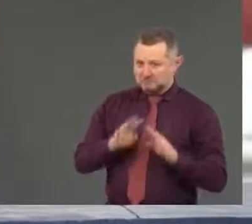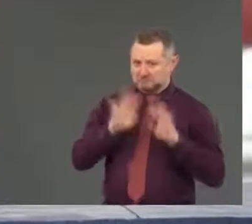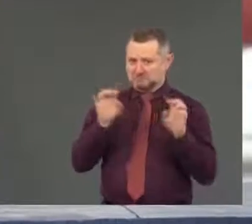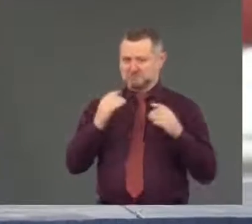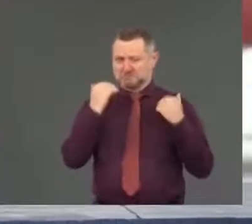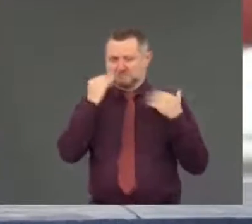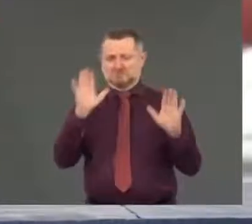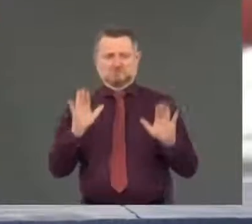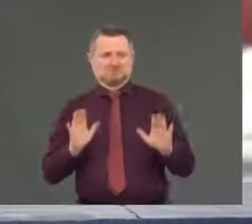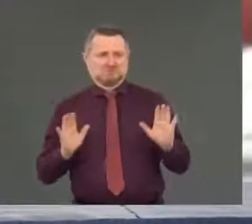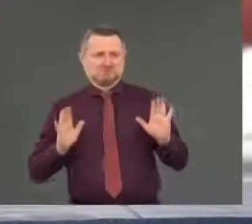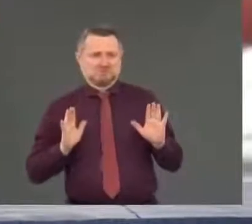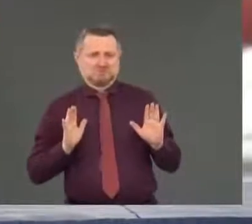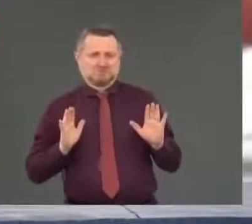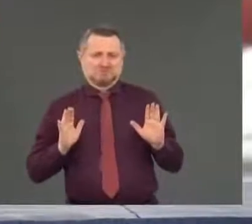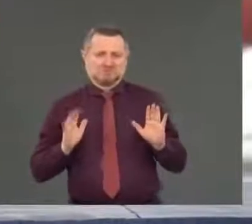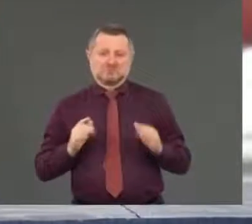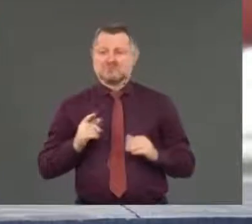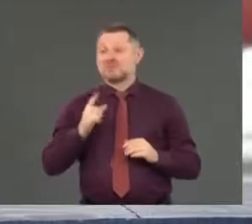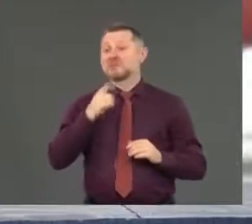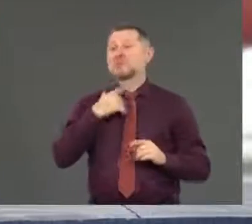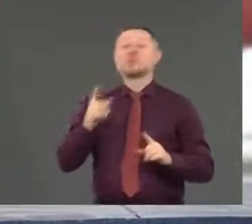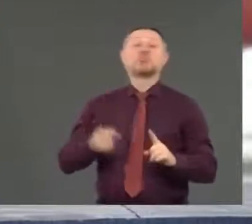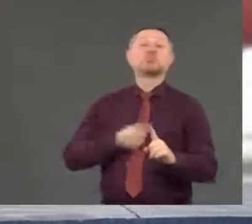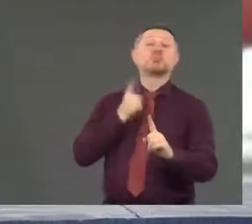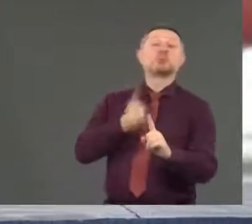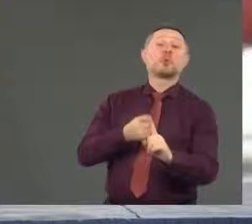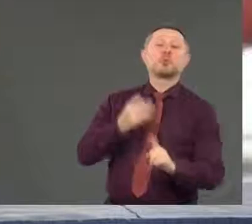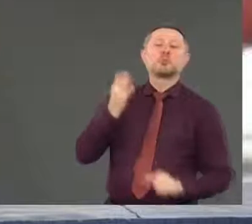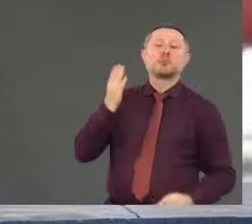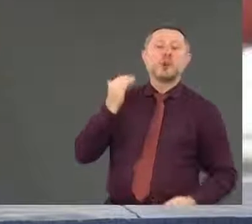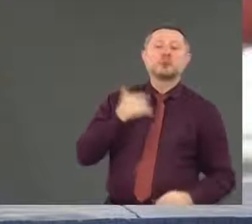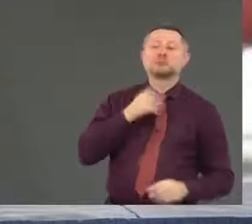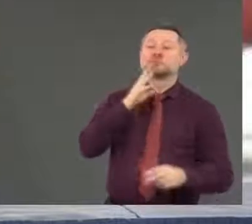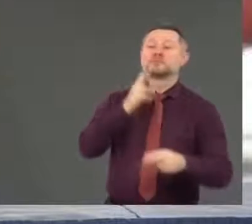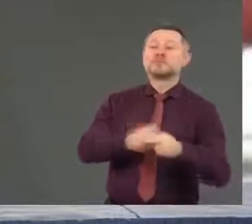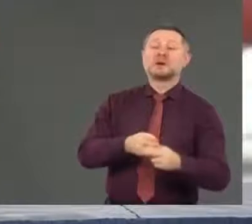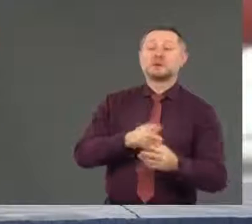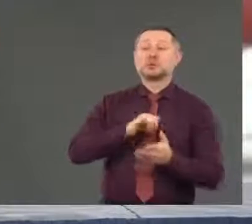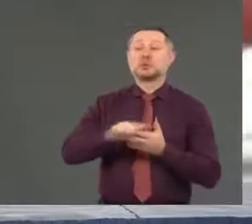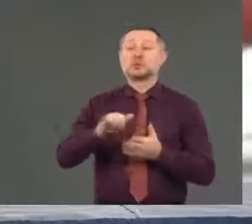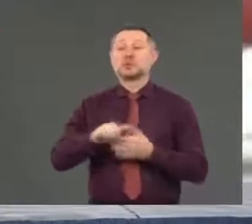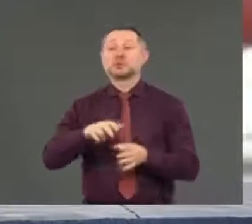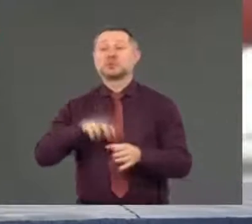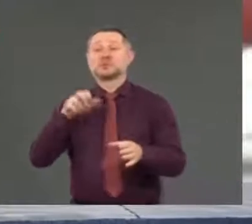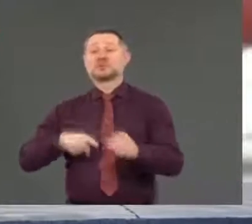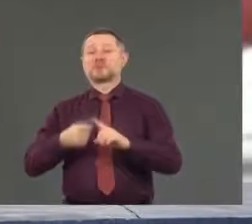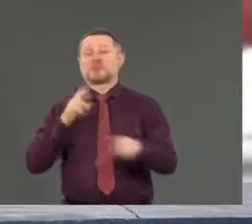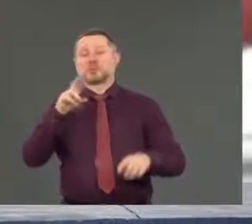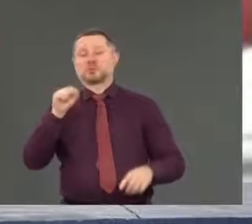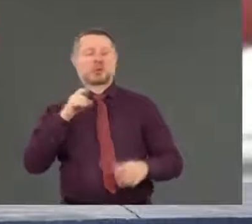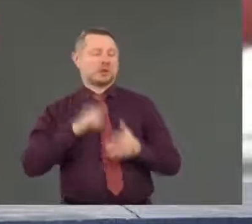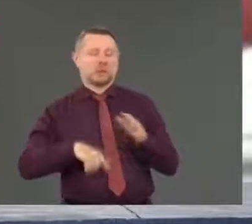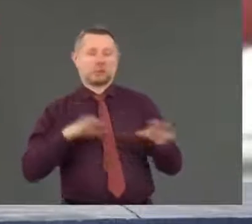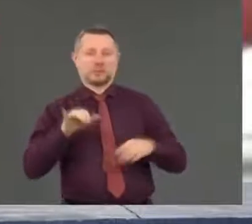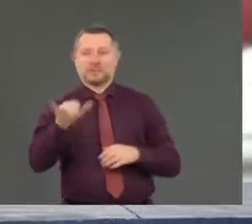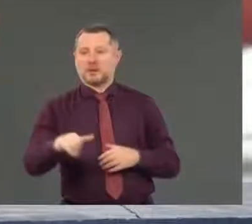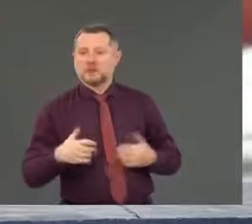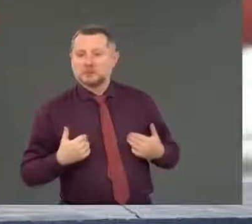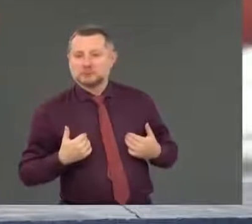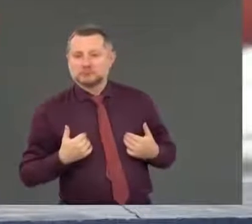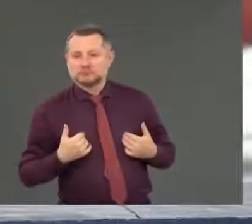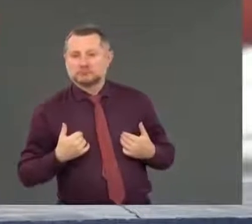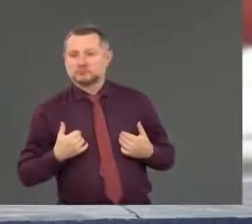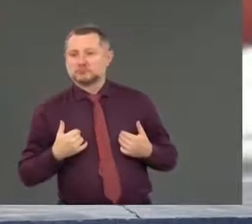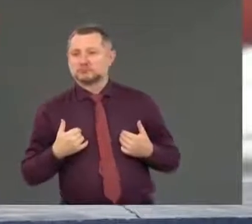me, which comes back to the possible, what if New York would have secede point, which we can't do, but it's nice to